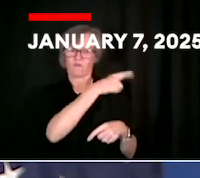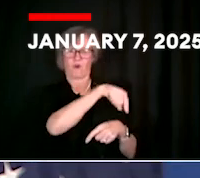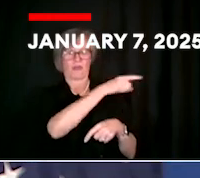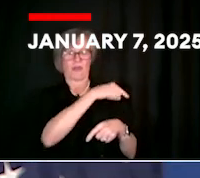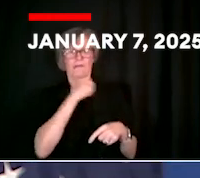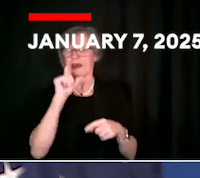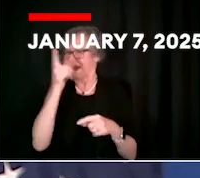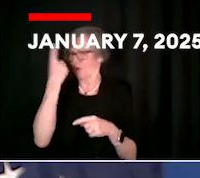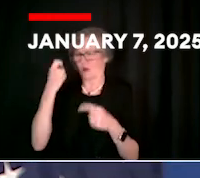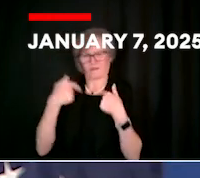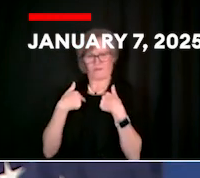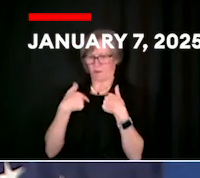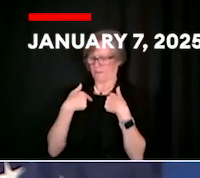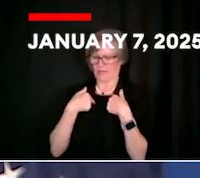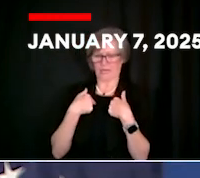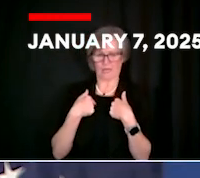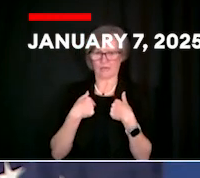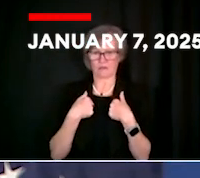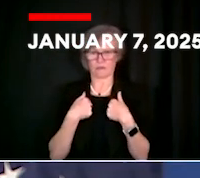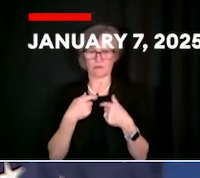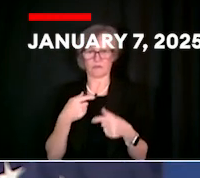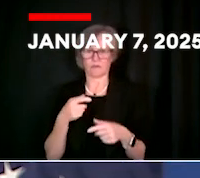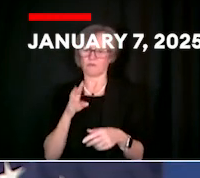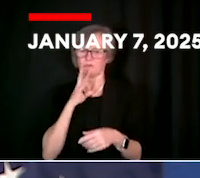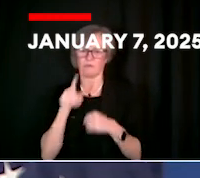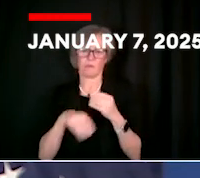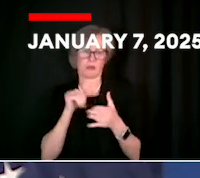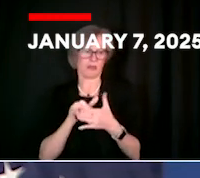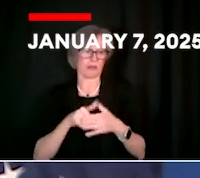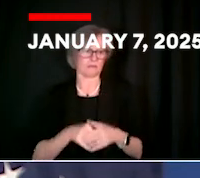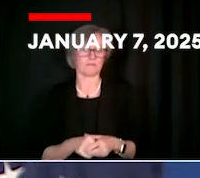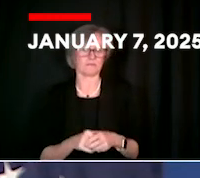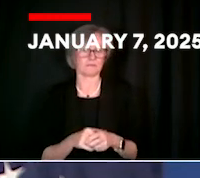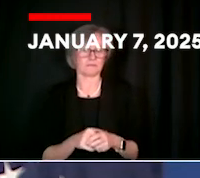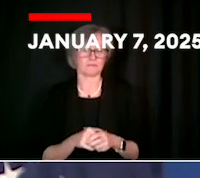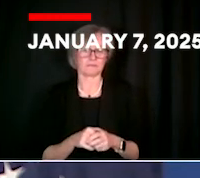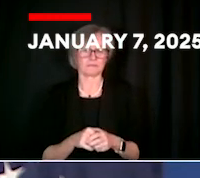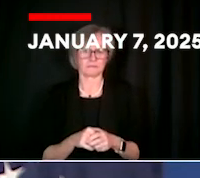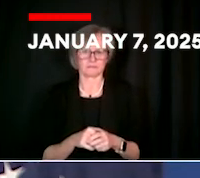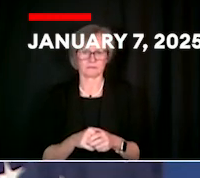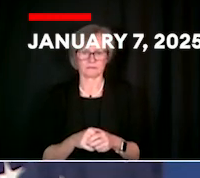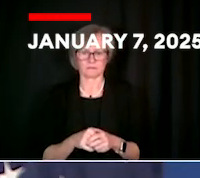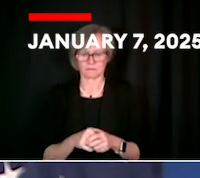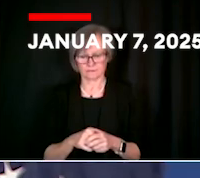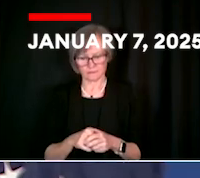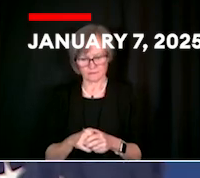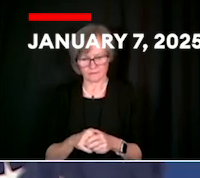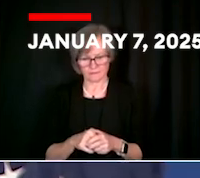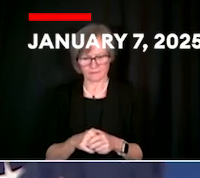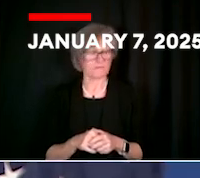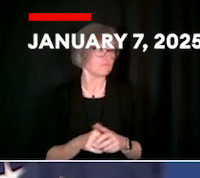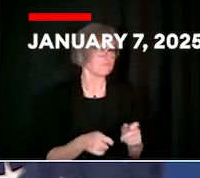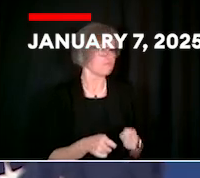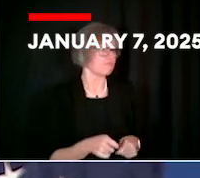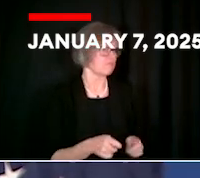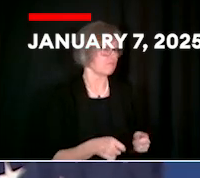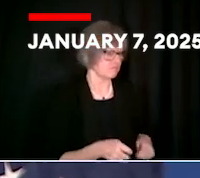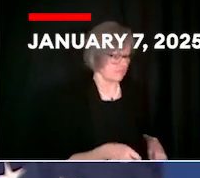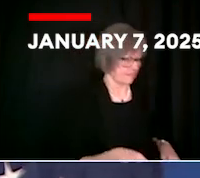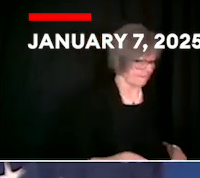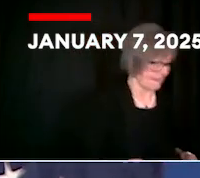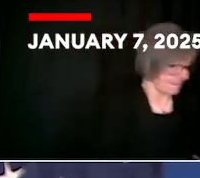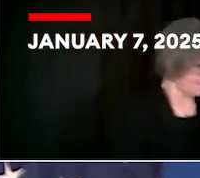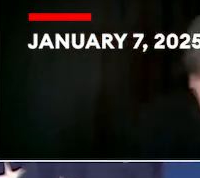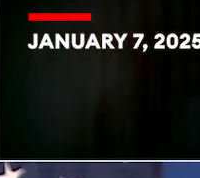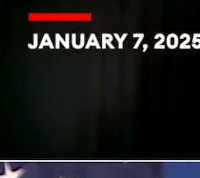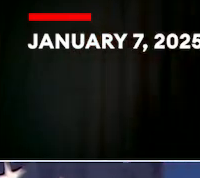me to speak on. But they operate in yes, the two city. questions. And you obviously have to